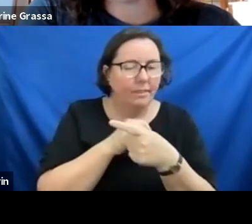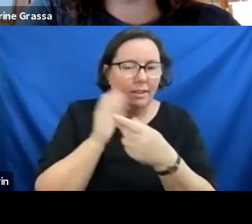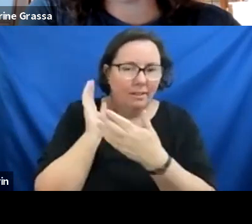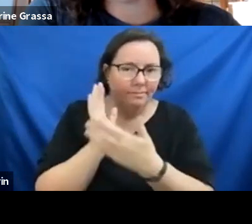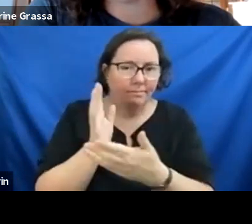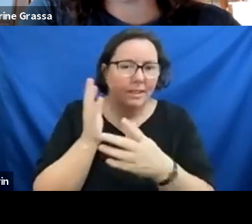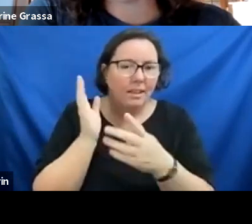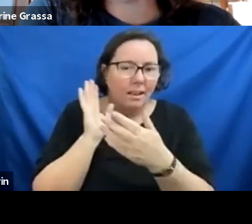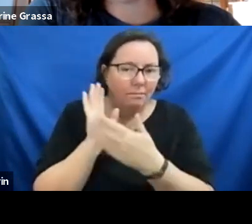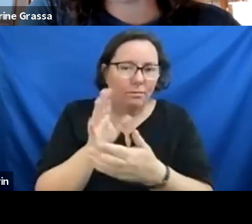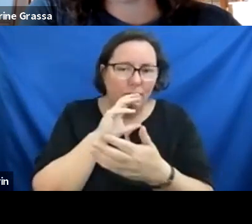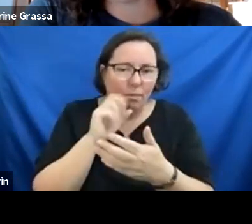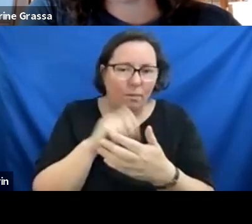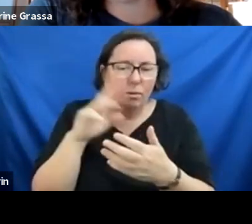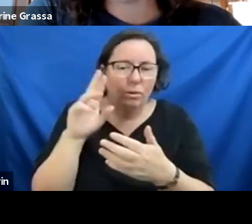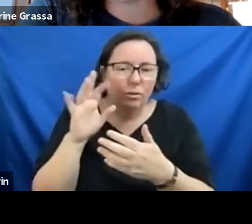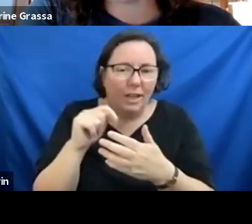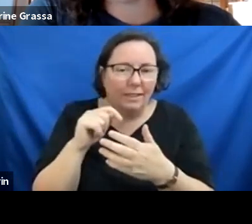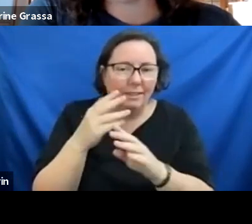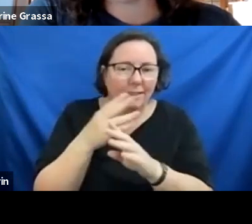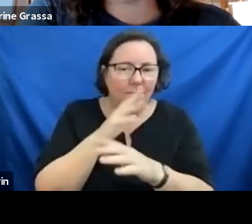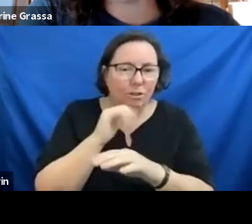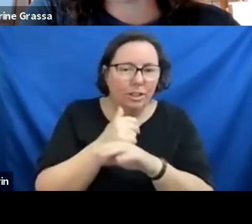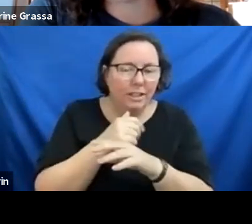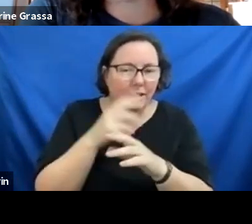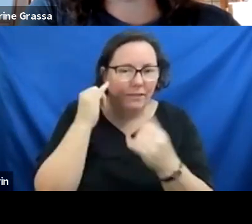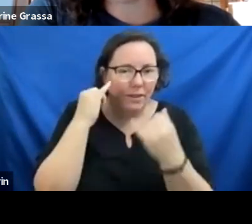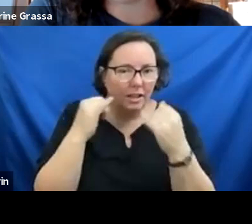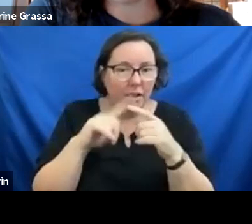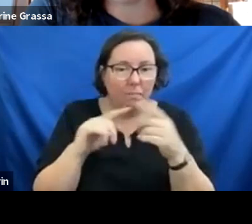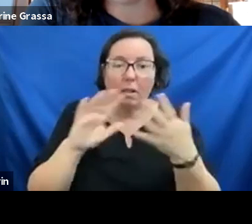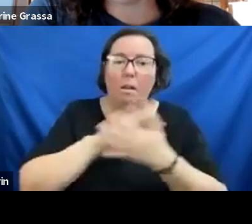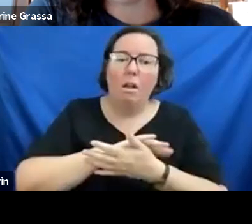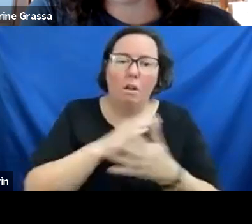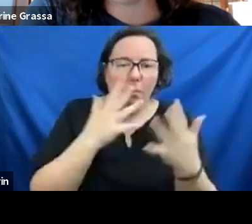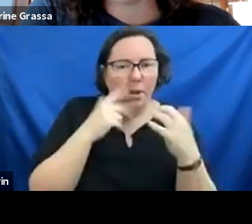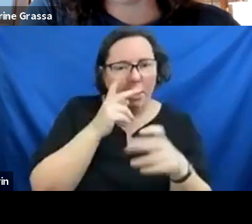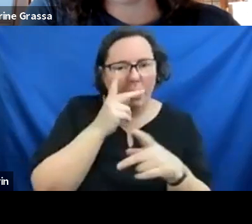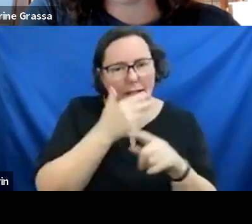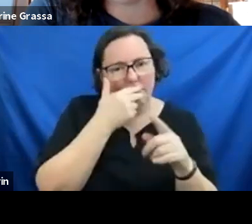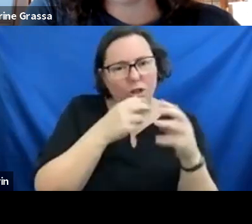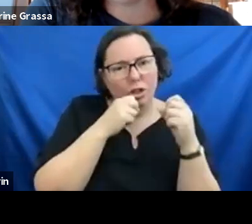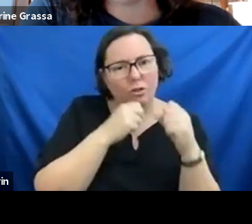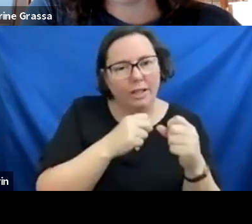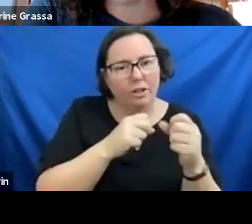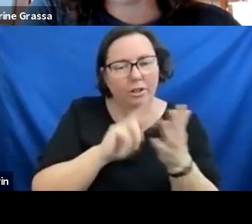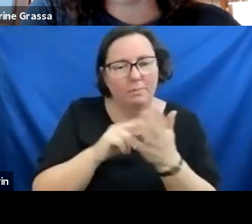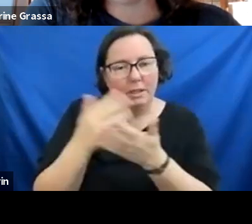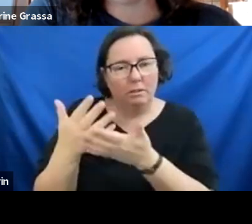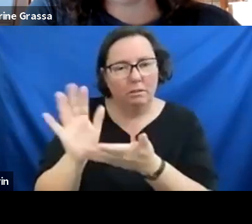notions. But the shield they use is the word